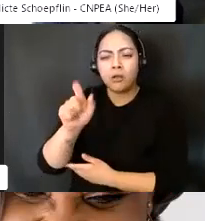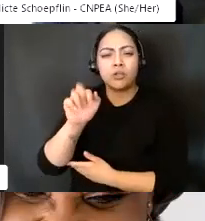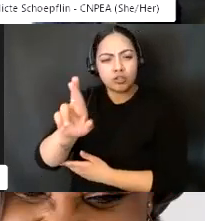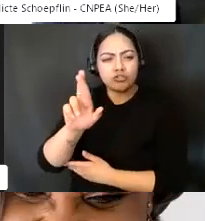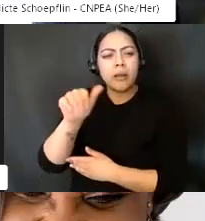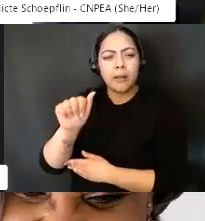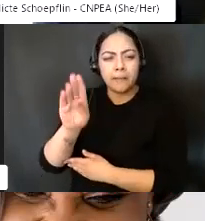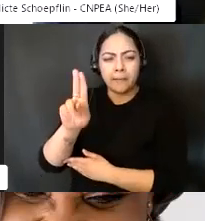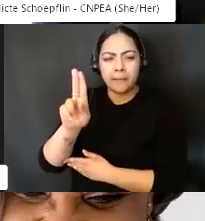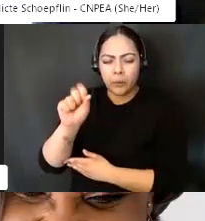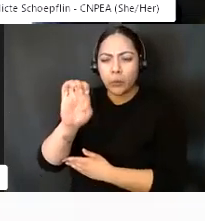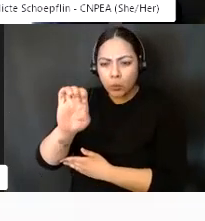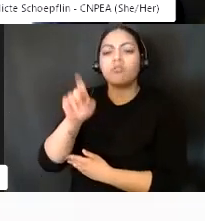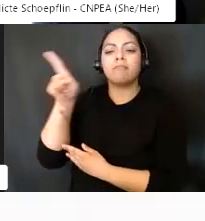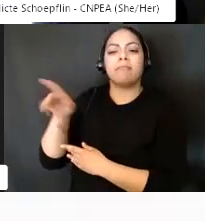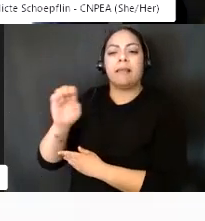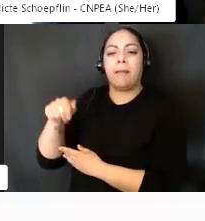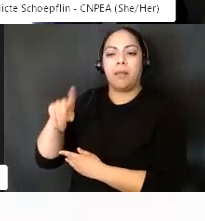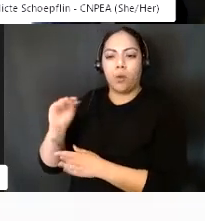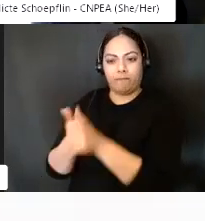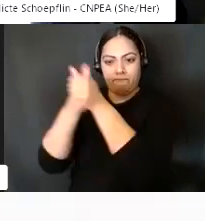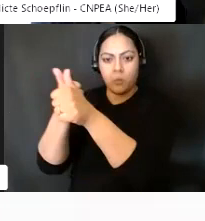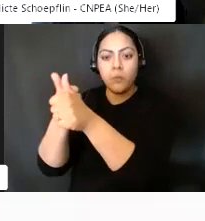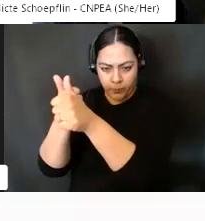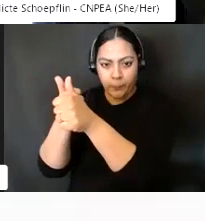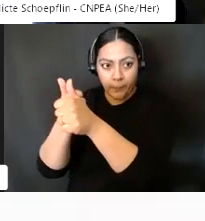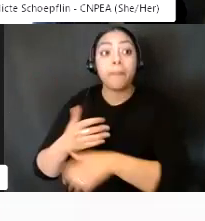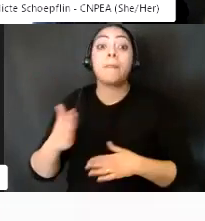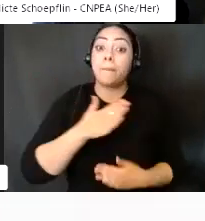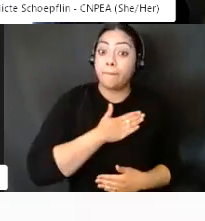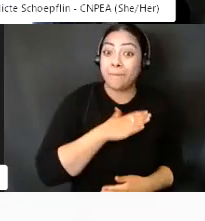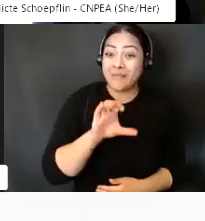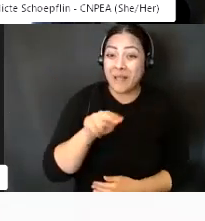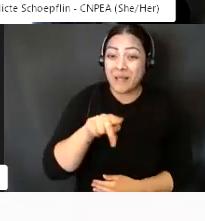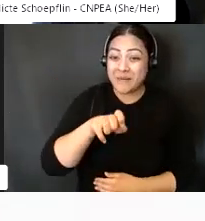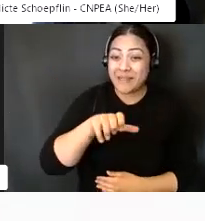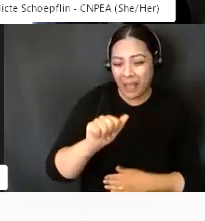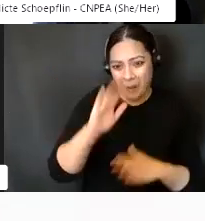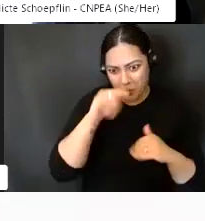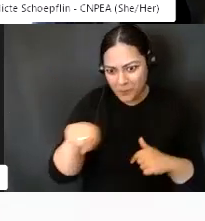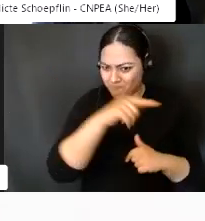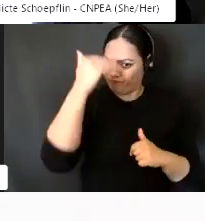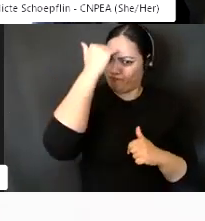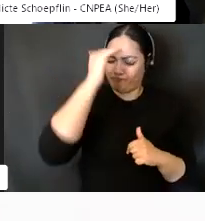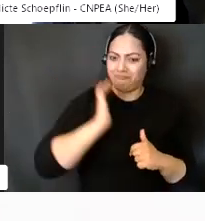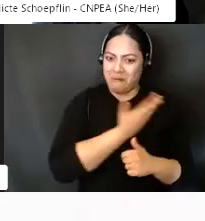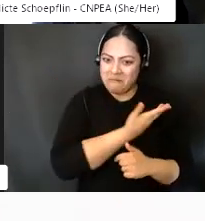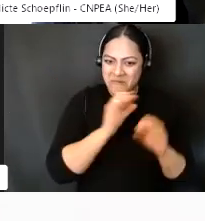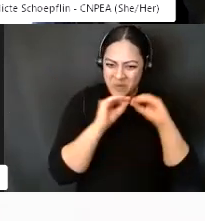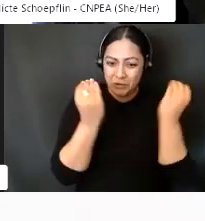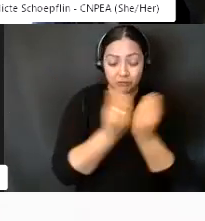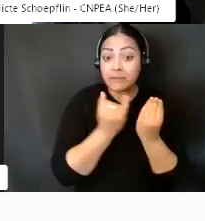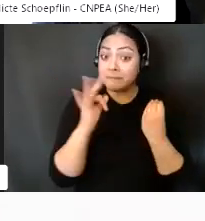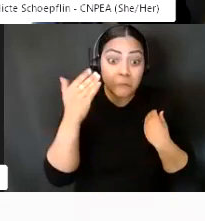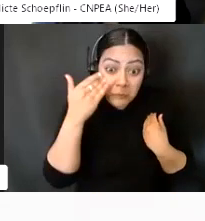And then when it comes to my organization, CNPEA, I hope that you are familiar with us, but if you're not, we are the